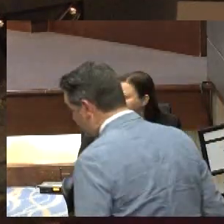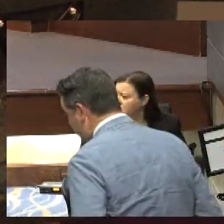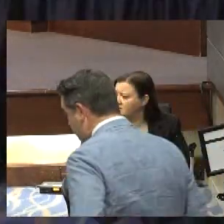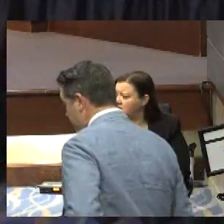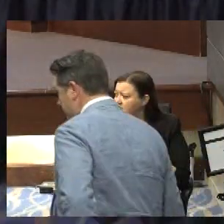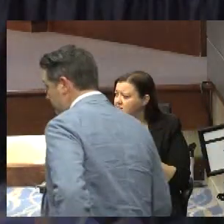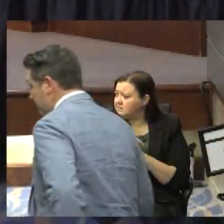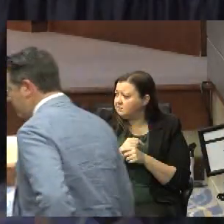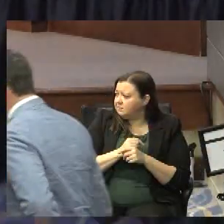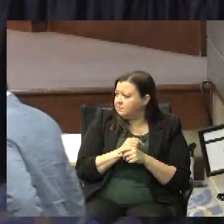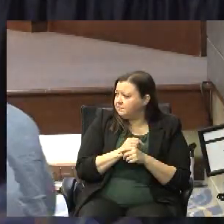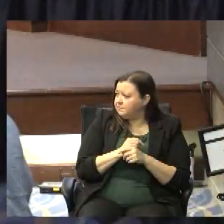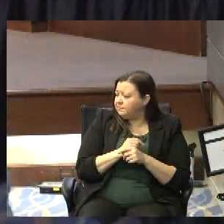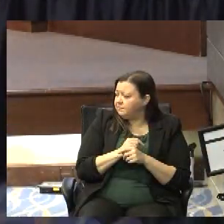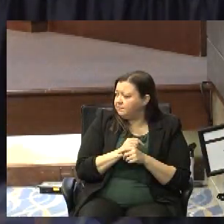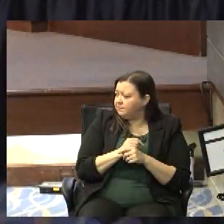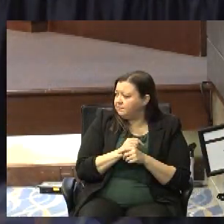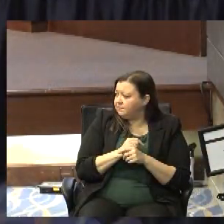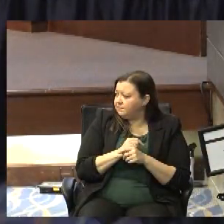I think